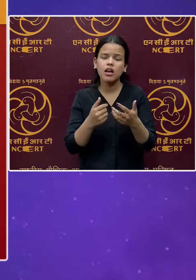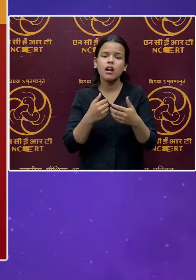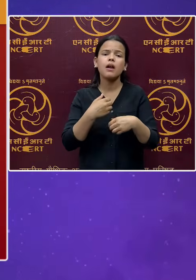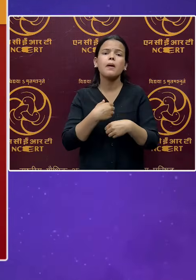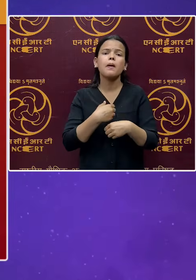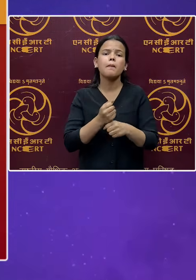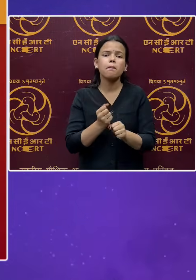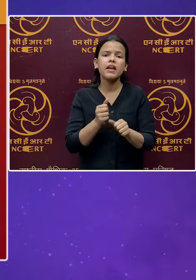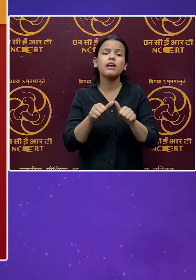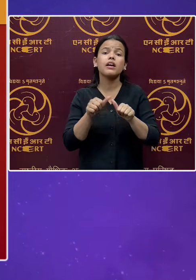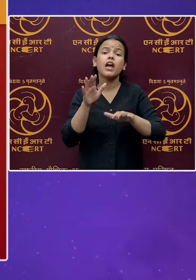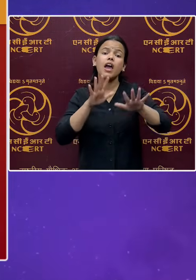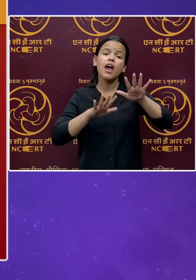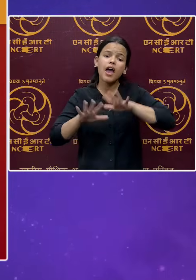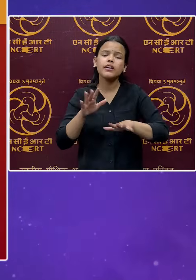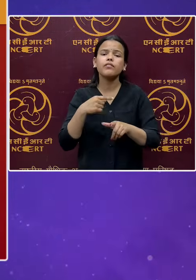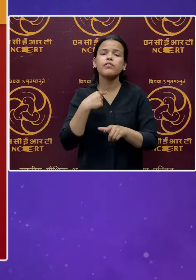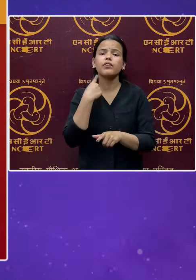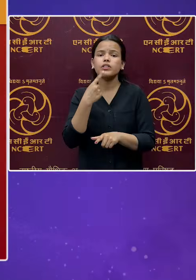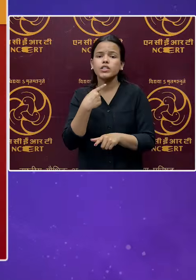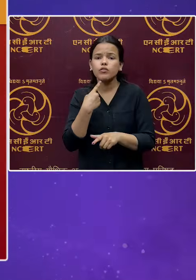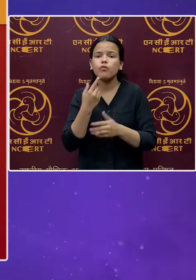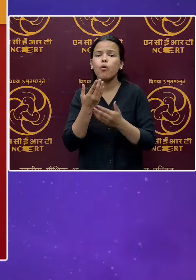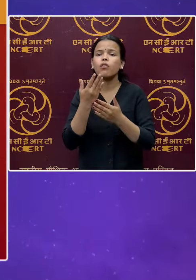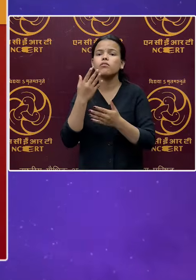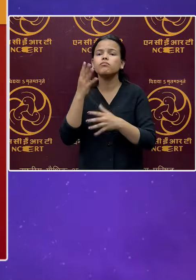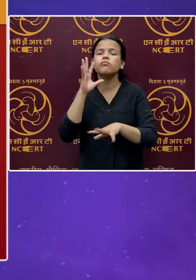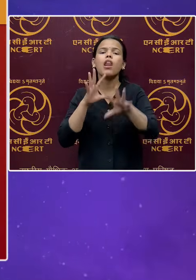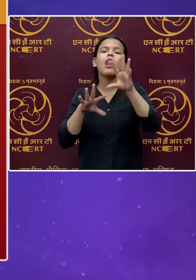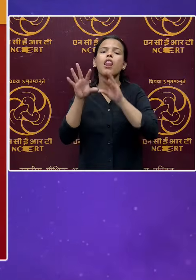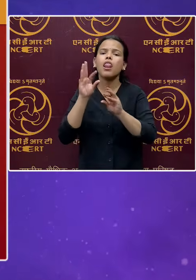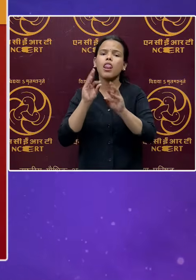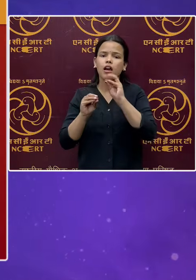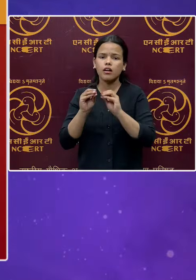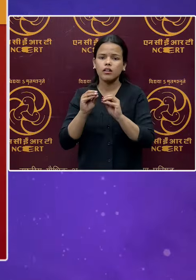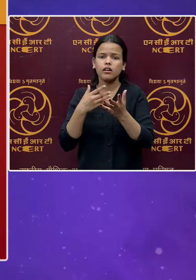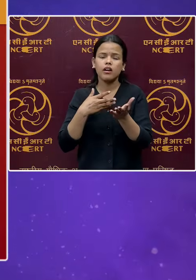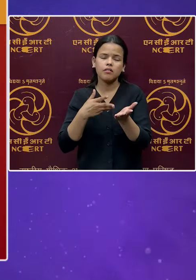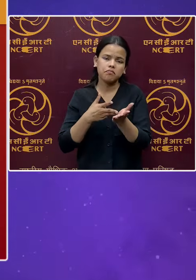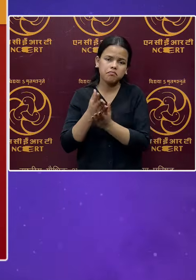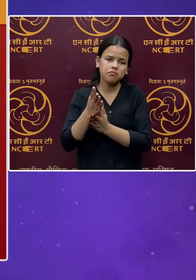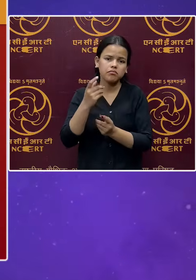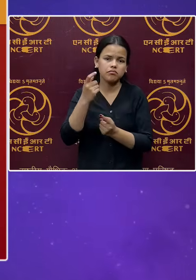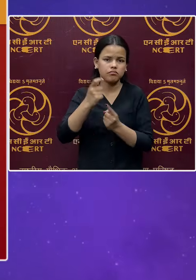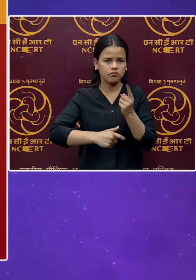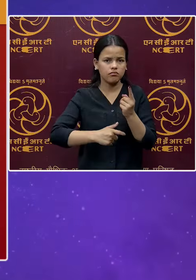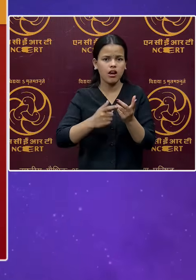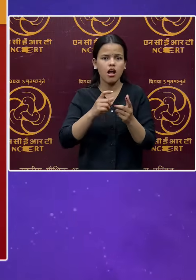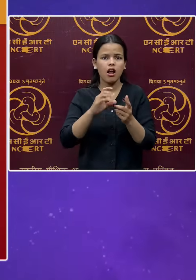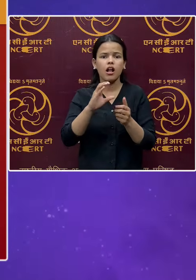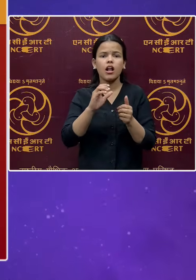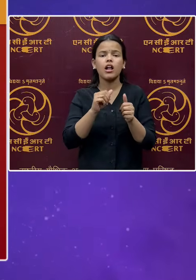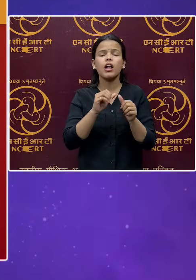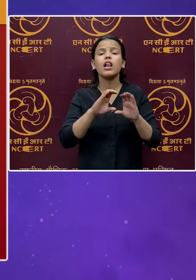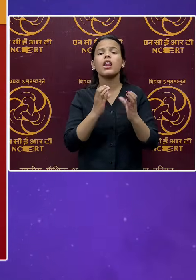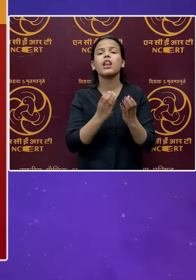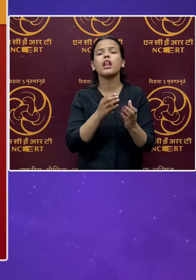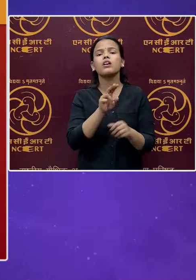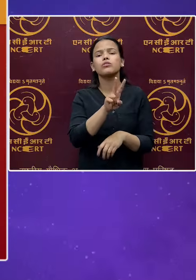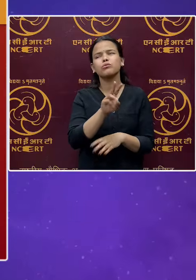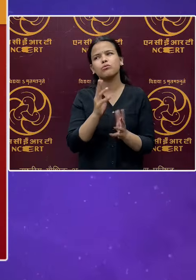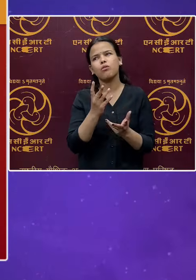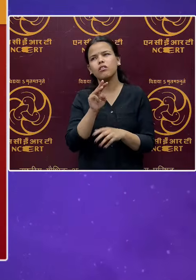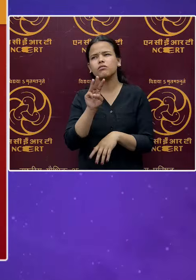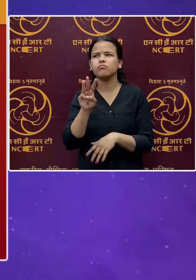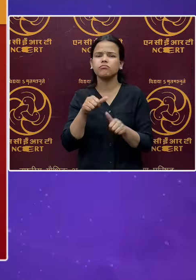assigning activities to the learner group. So suppose in a particular class, we have 2 or 3 activities which